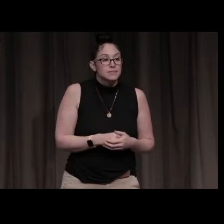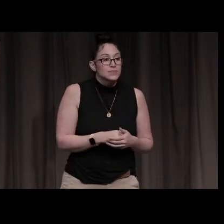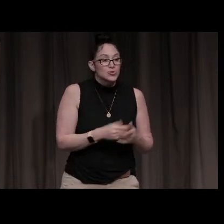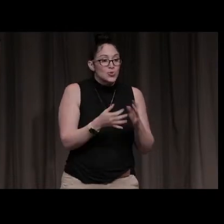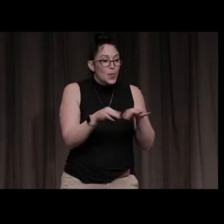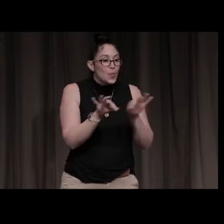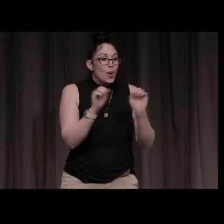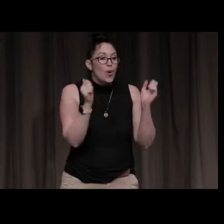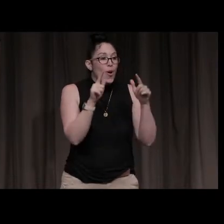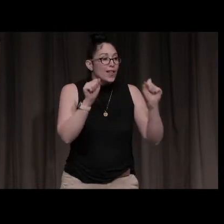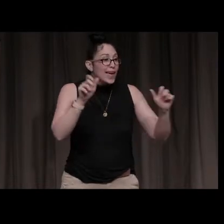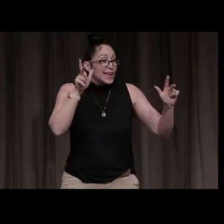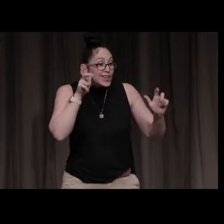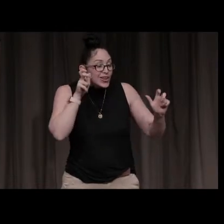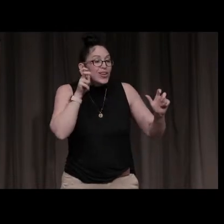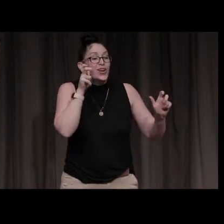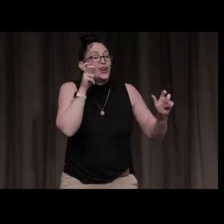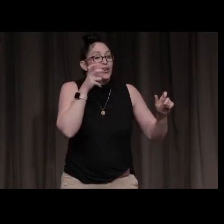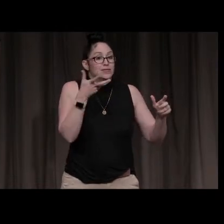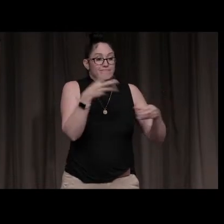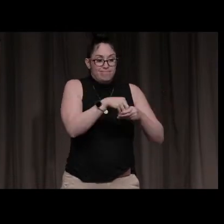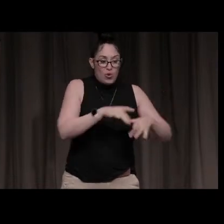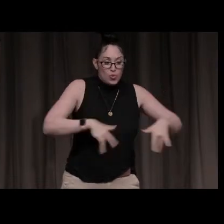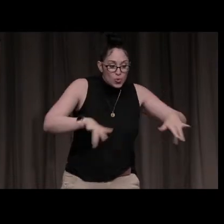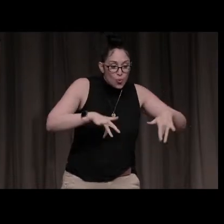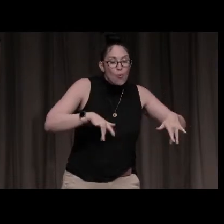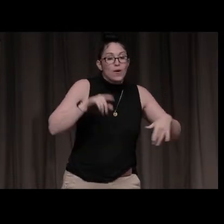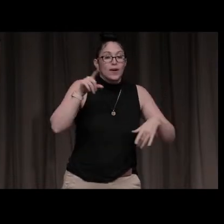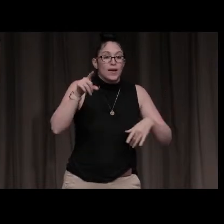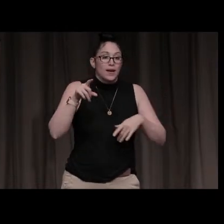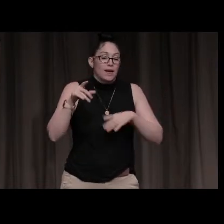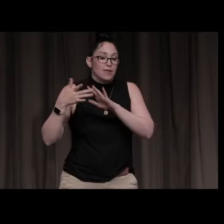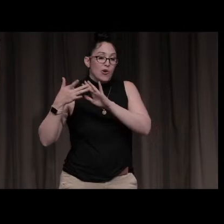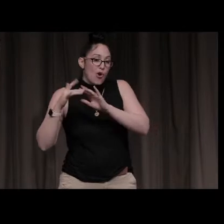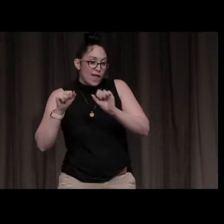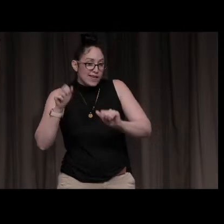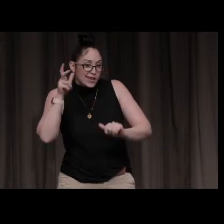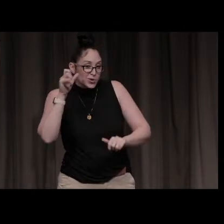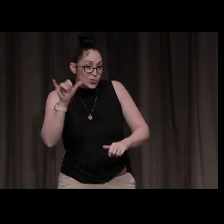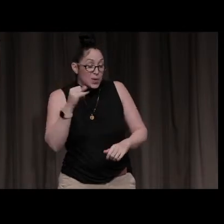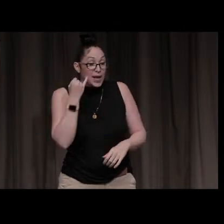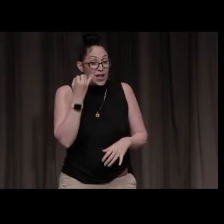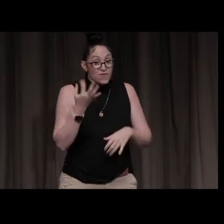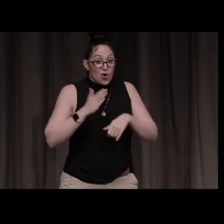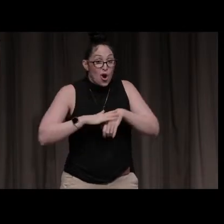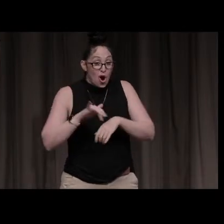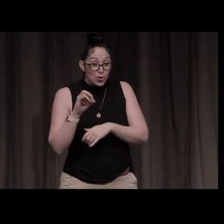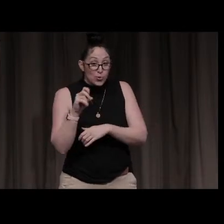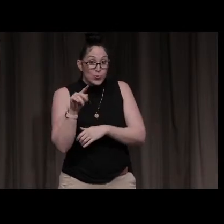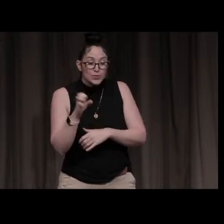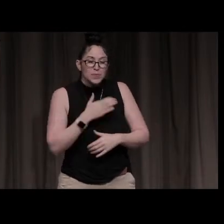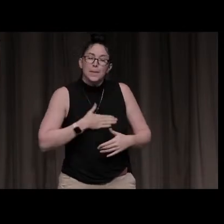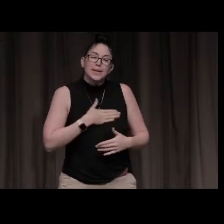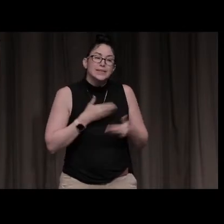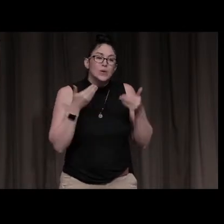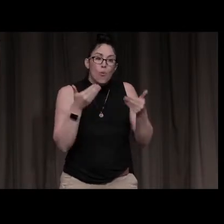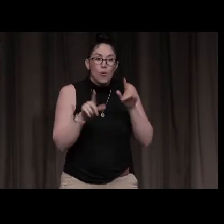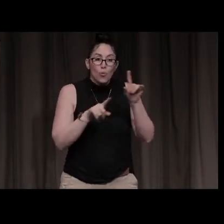It's part of the recording. Folks on YouTube can also hear it. If you're on YouTube, please post your questions in the chat